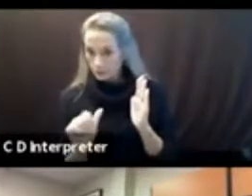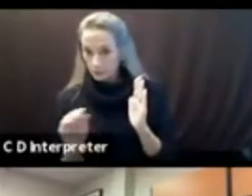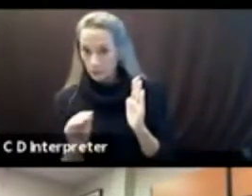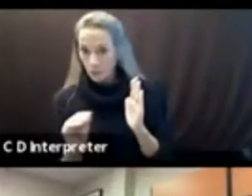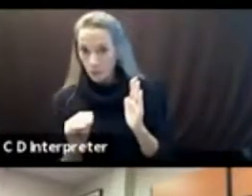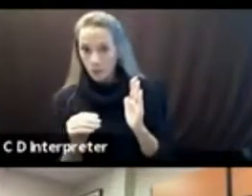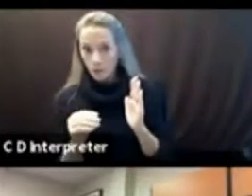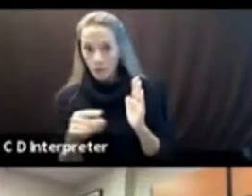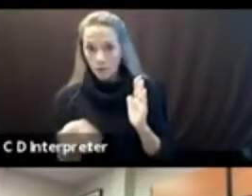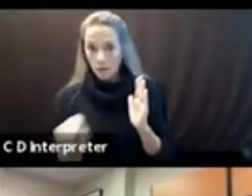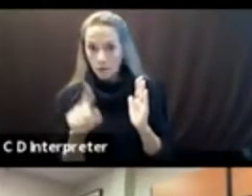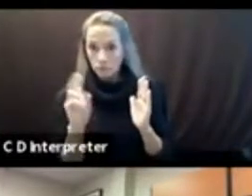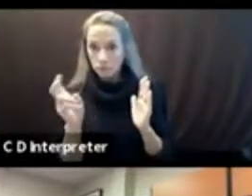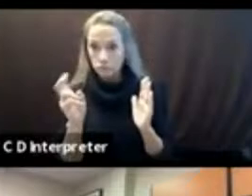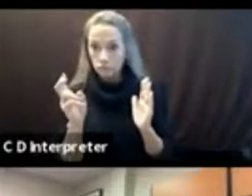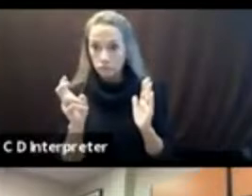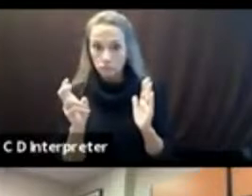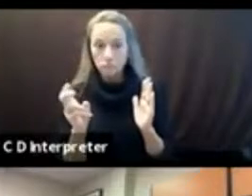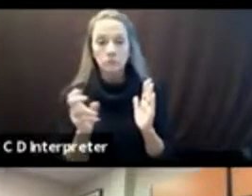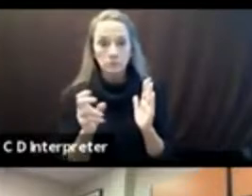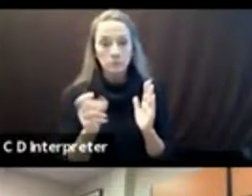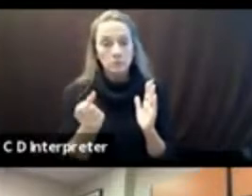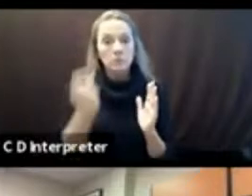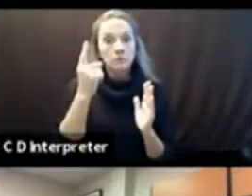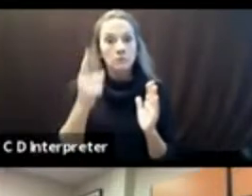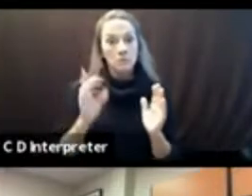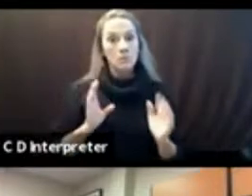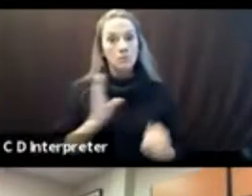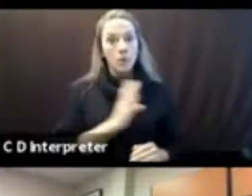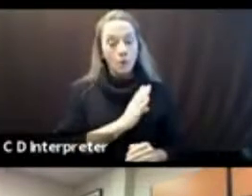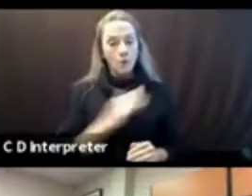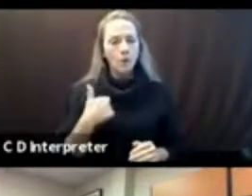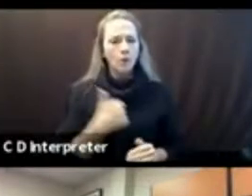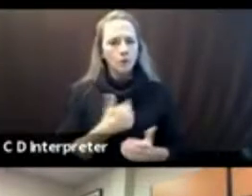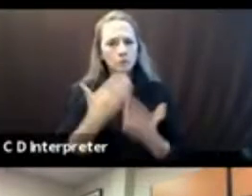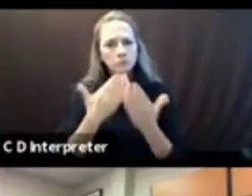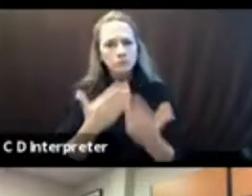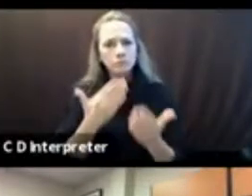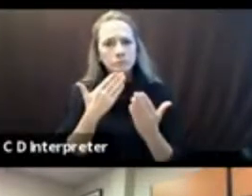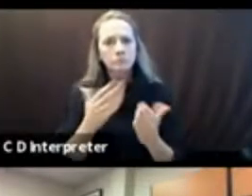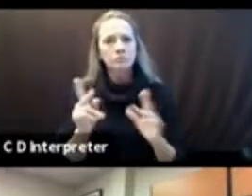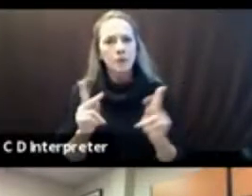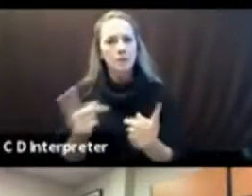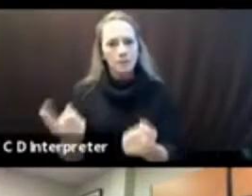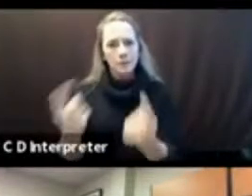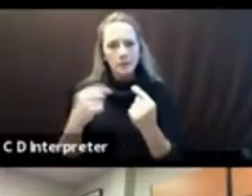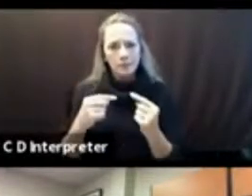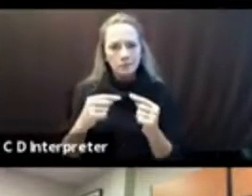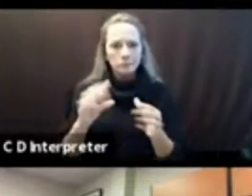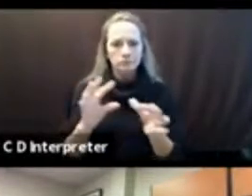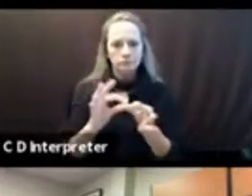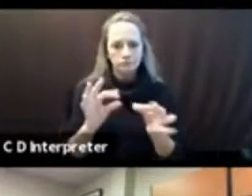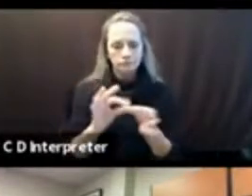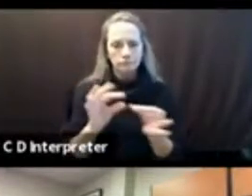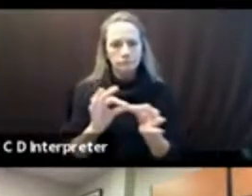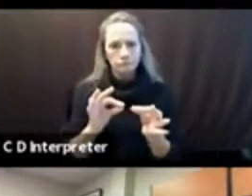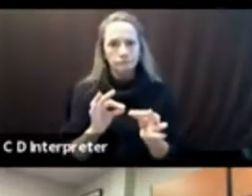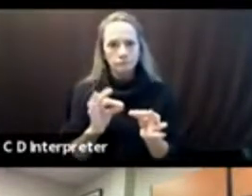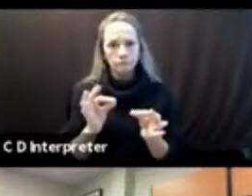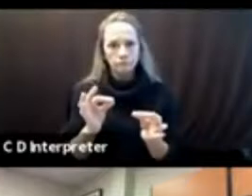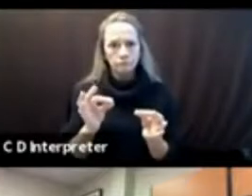our public forum? Again, as a board, we certainly appreciate their input and appreciate their stepping up